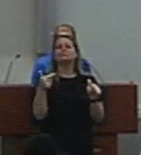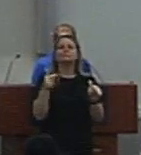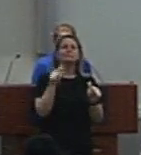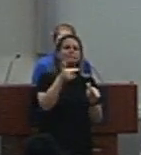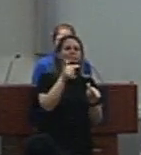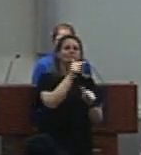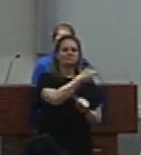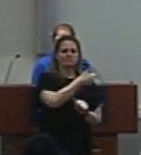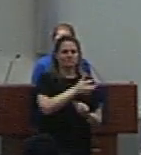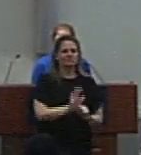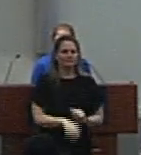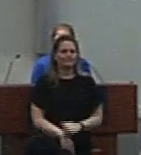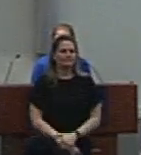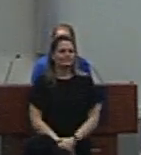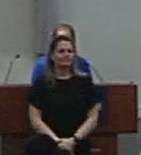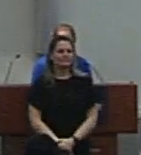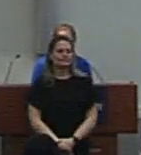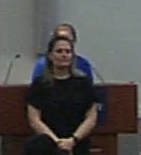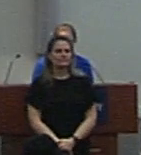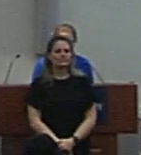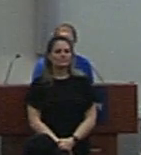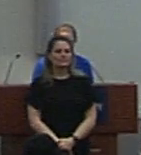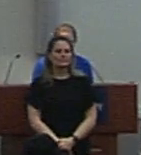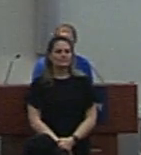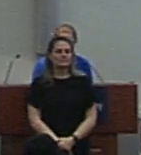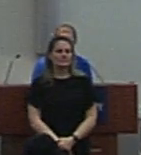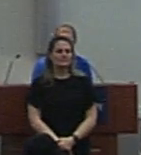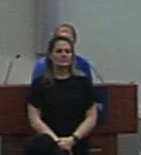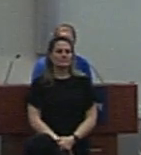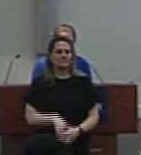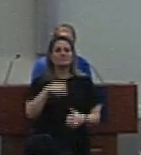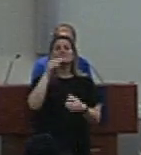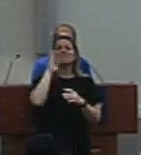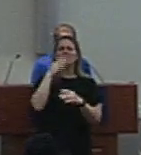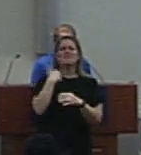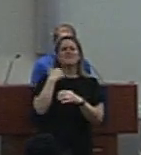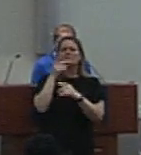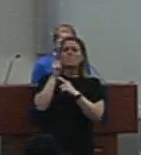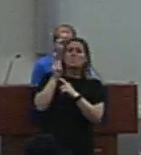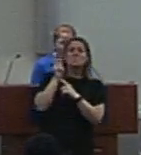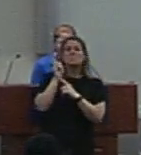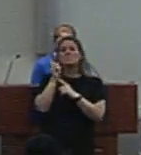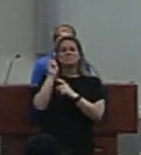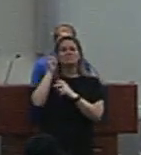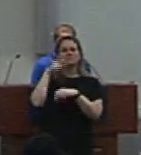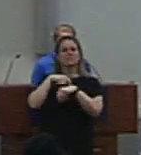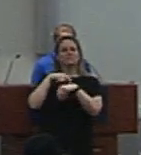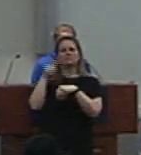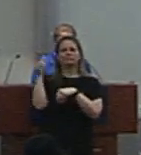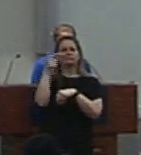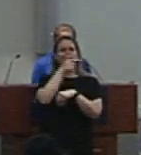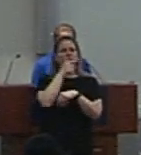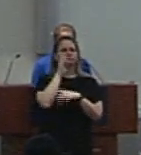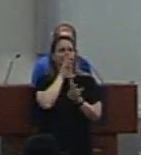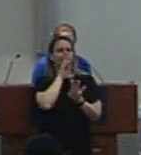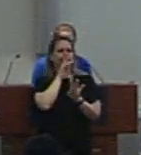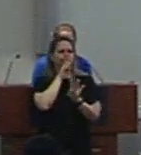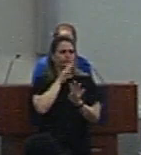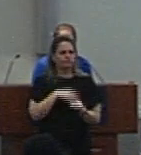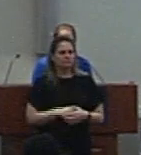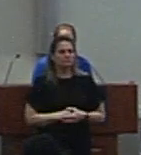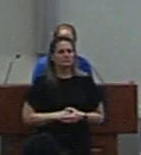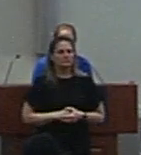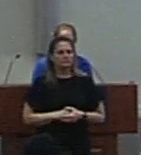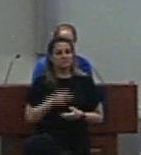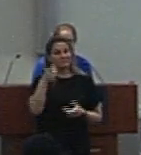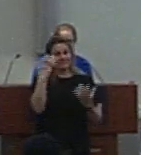ask questions. Please use the Zoom raise hand function to indicate you would like to speak. And please keep questions and